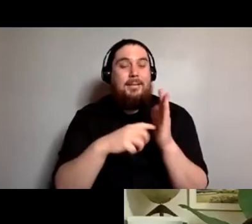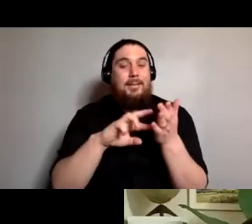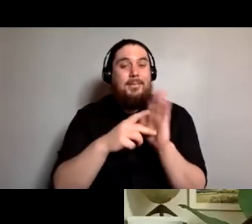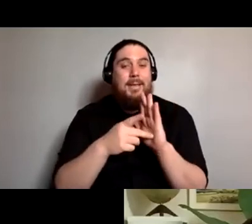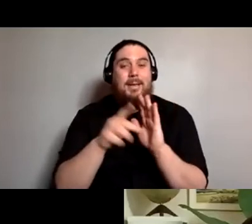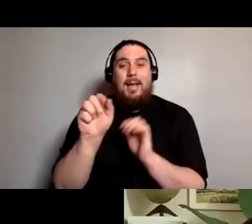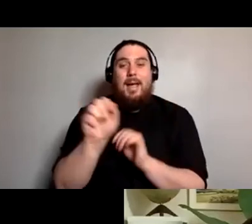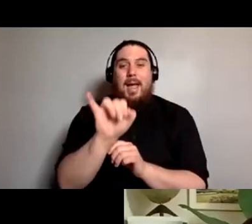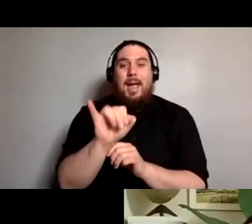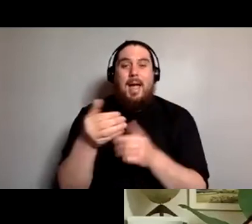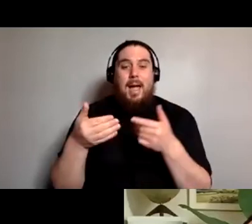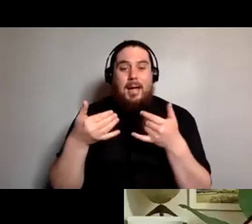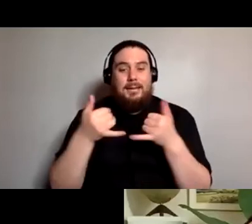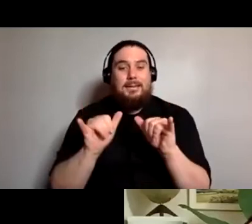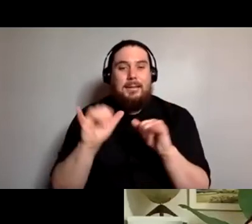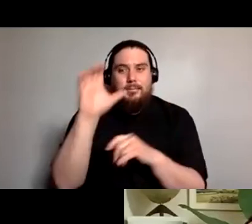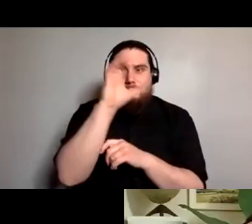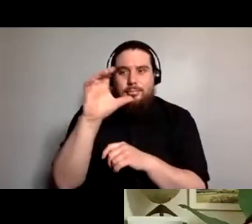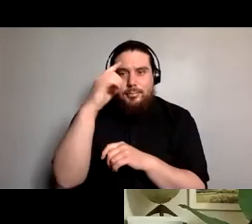for patterns. So